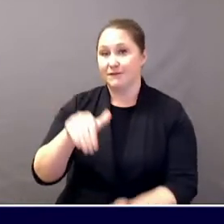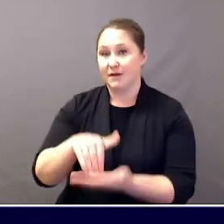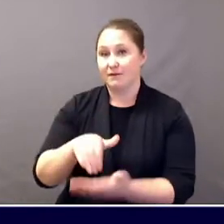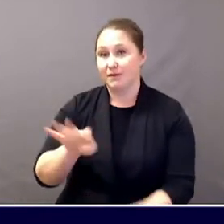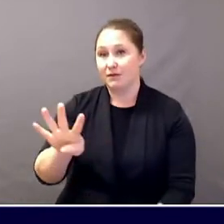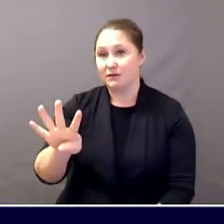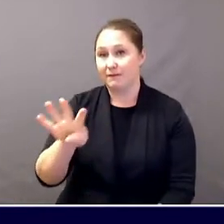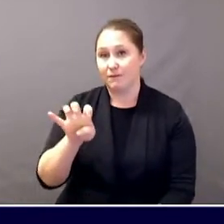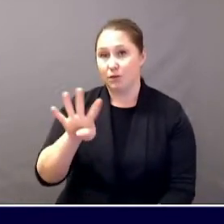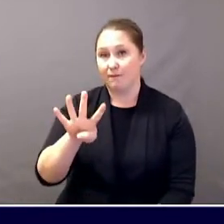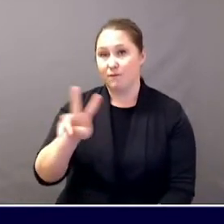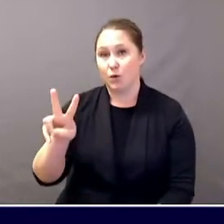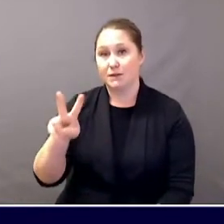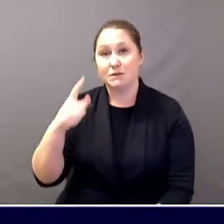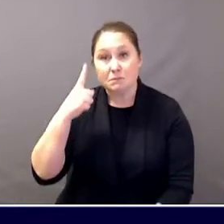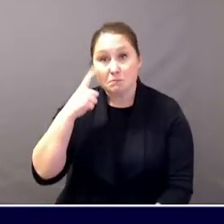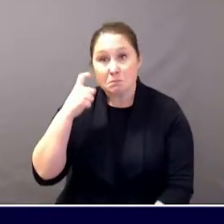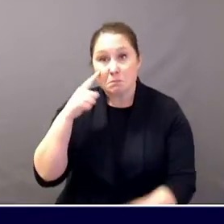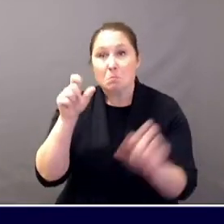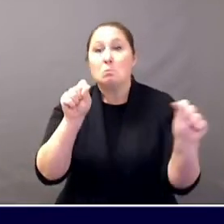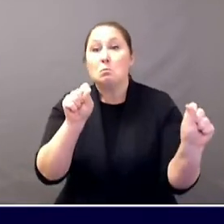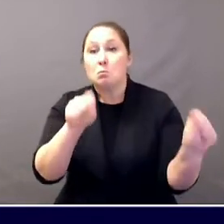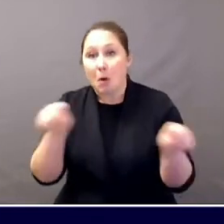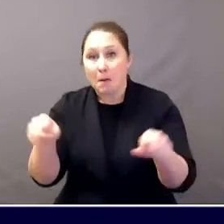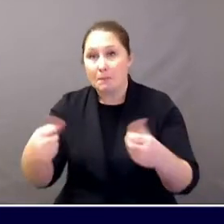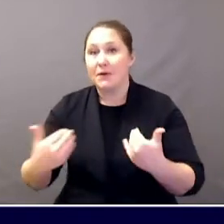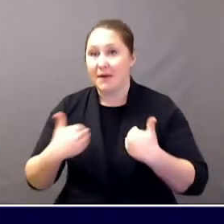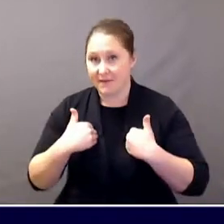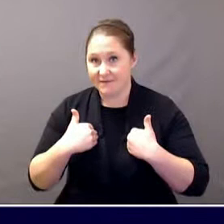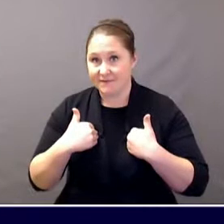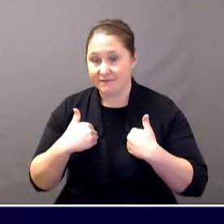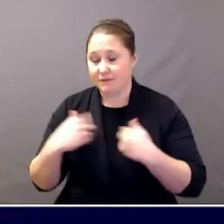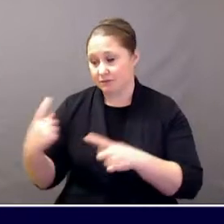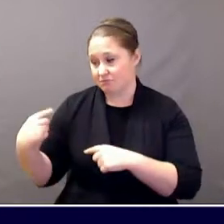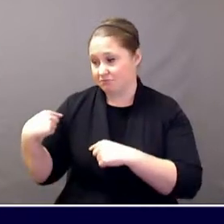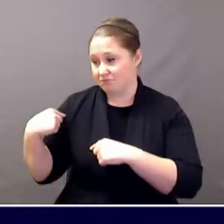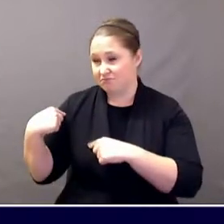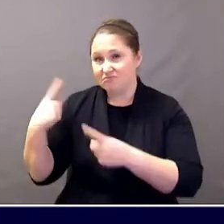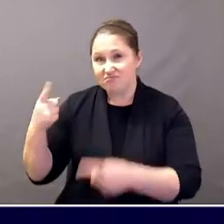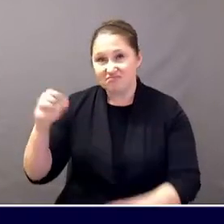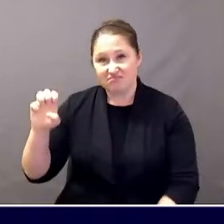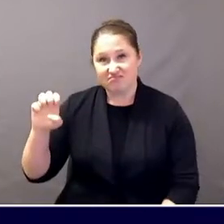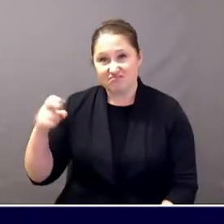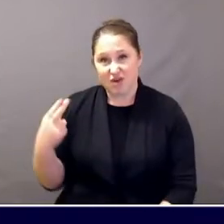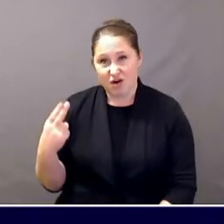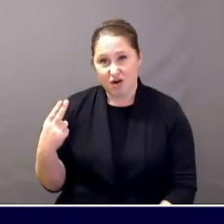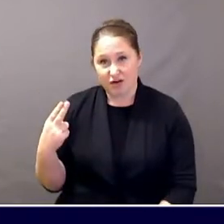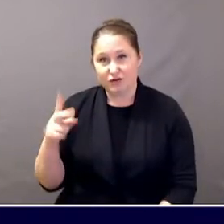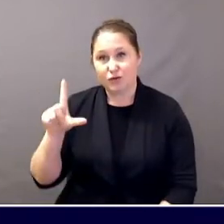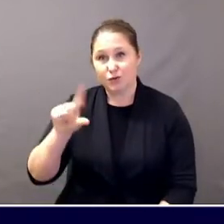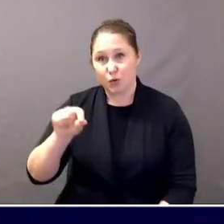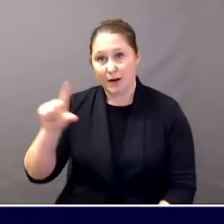5,442 are probable cases. Since we began our work on COVID-19 now,